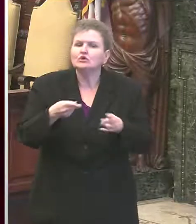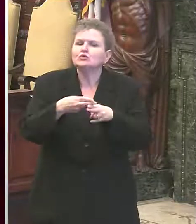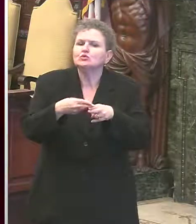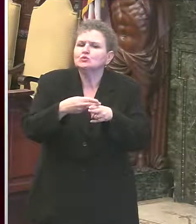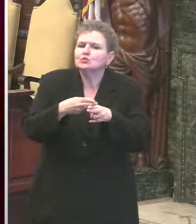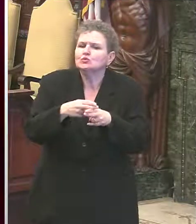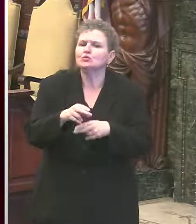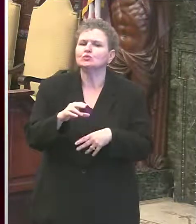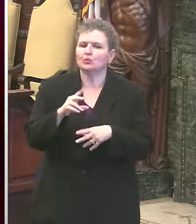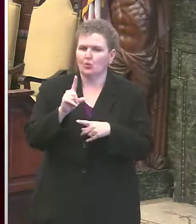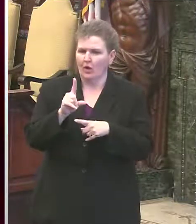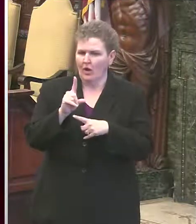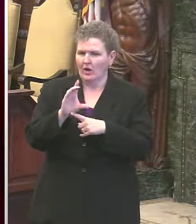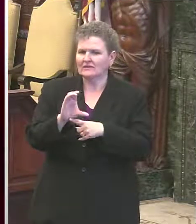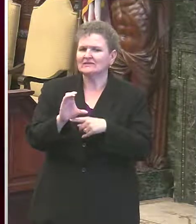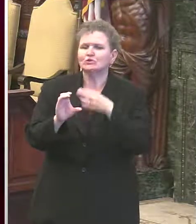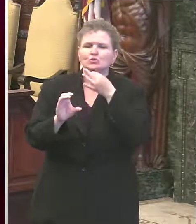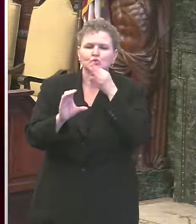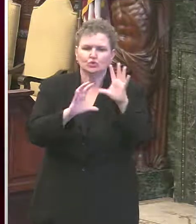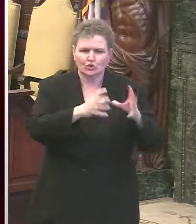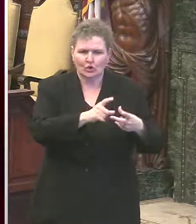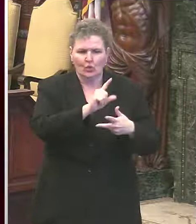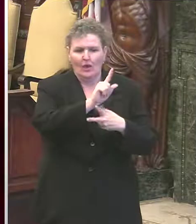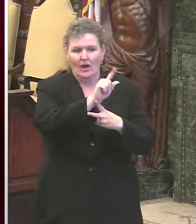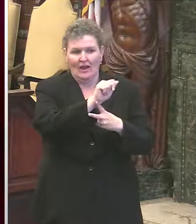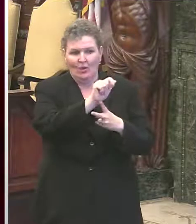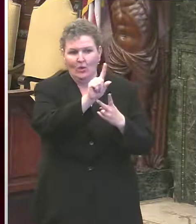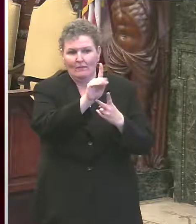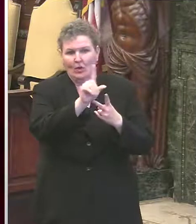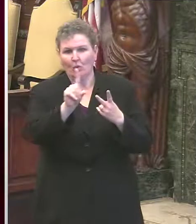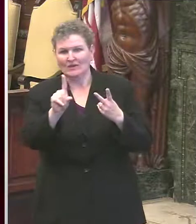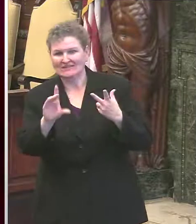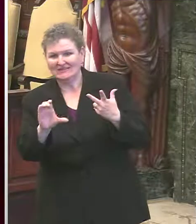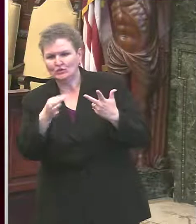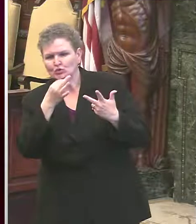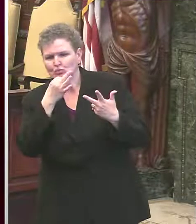whether they're in phase 1B or phase 1C, they're going to be eligible fairly soon.